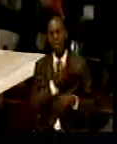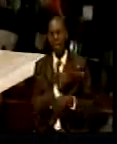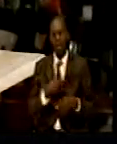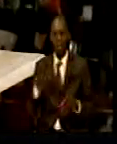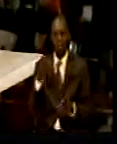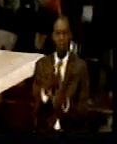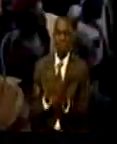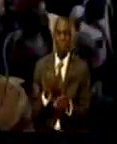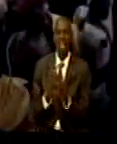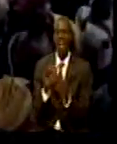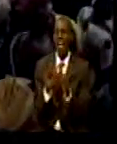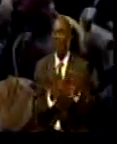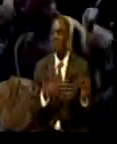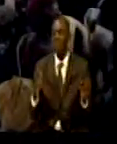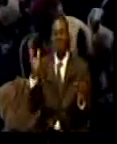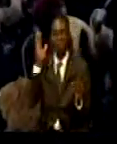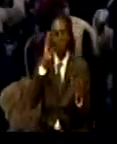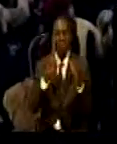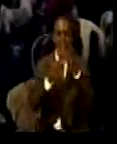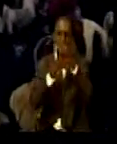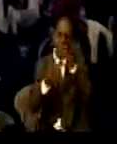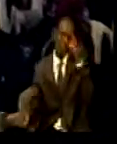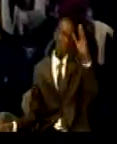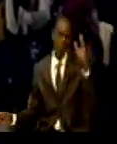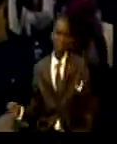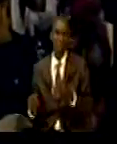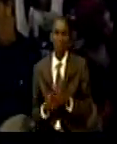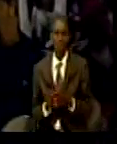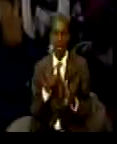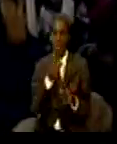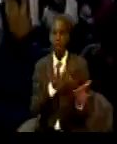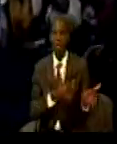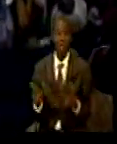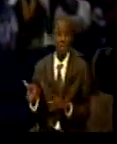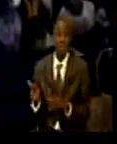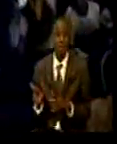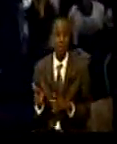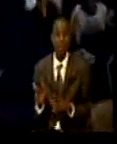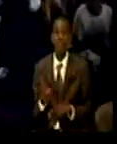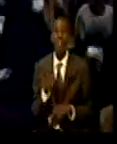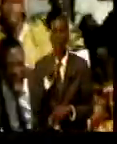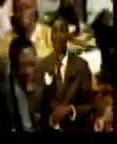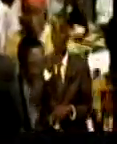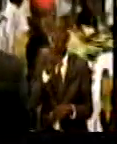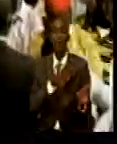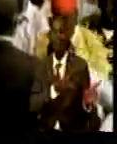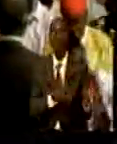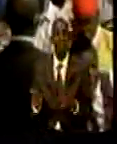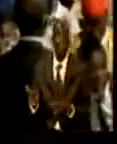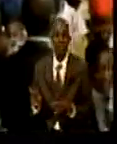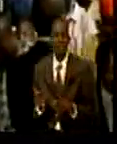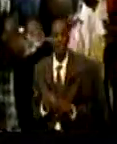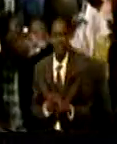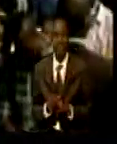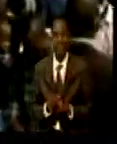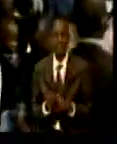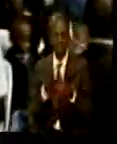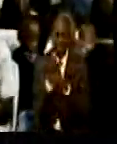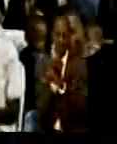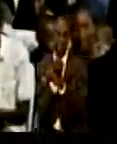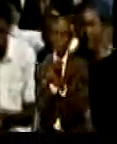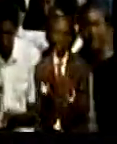everything will vanish away. Are you ready? I said, are you ready? Salvation is